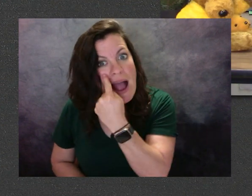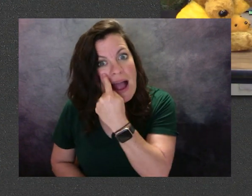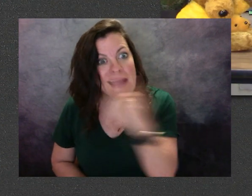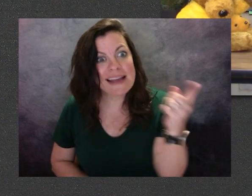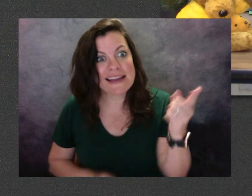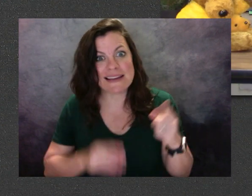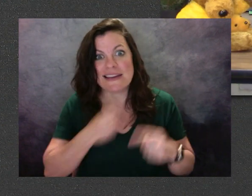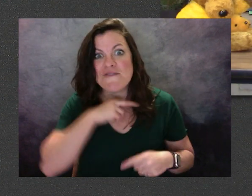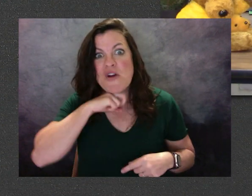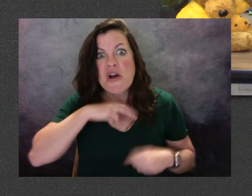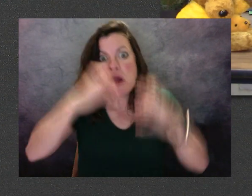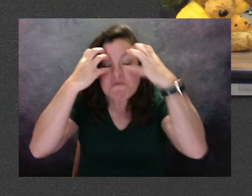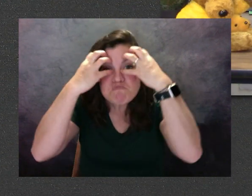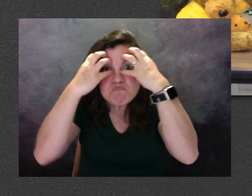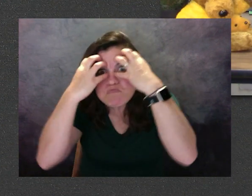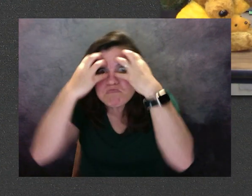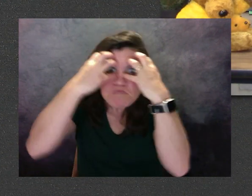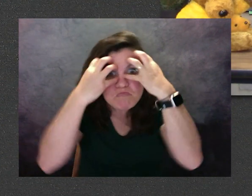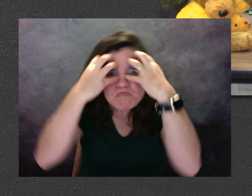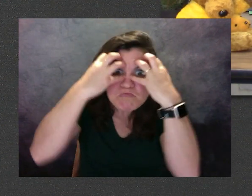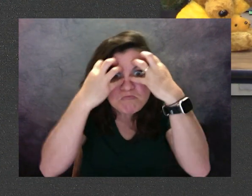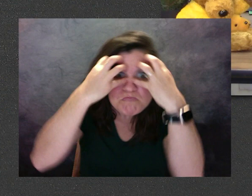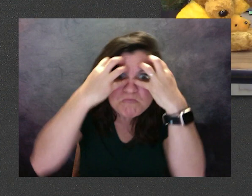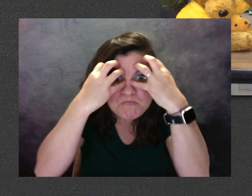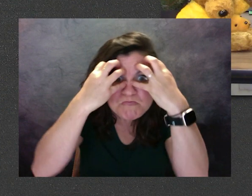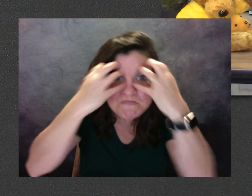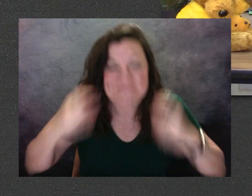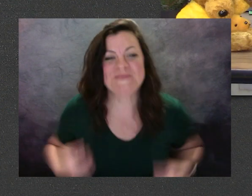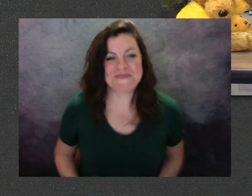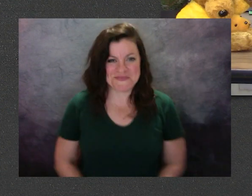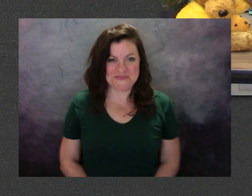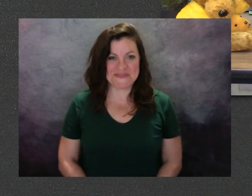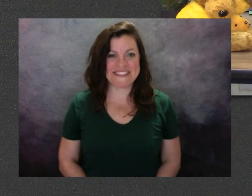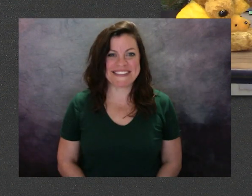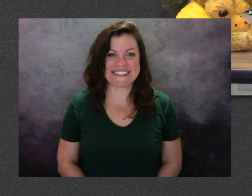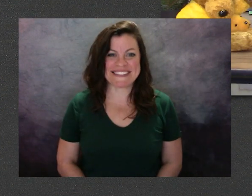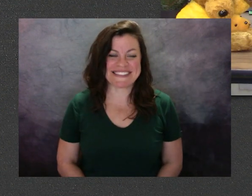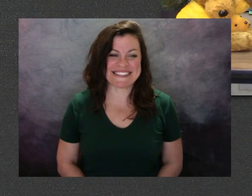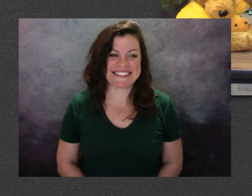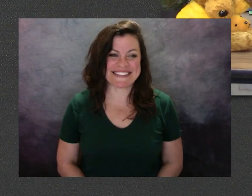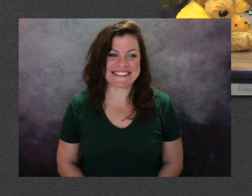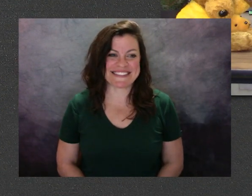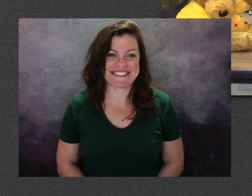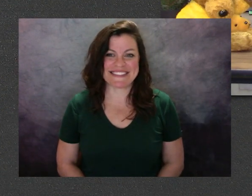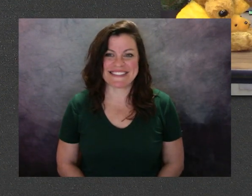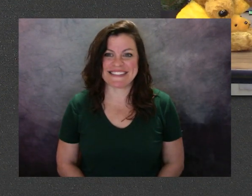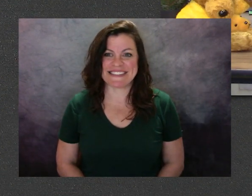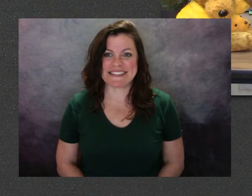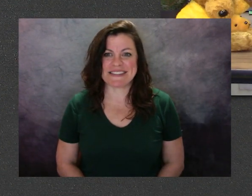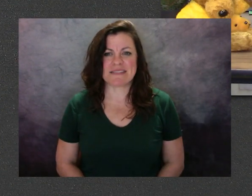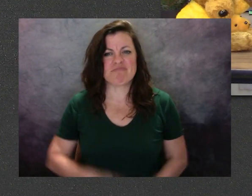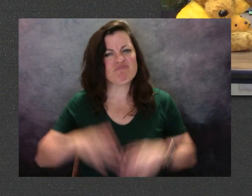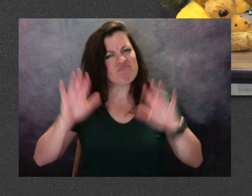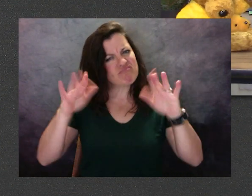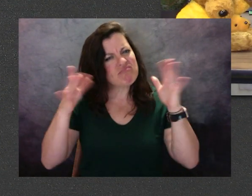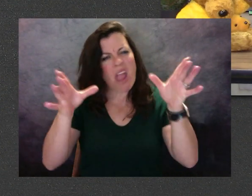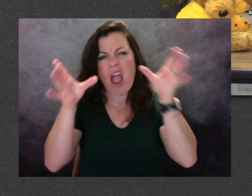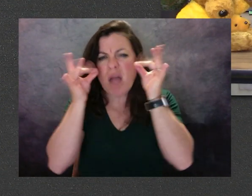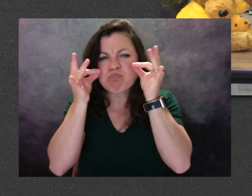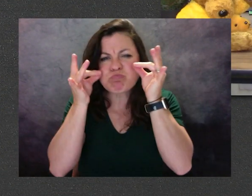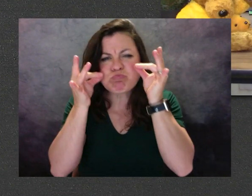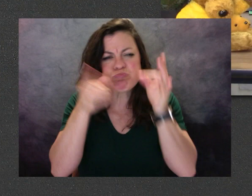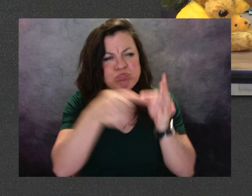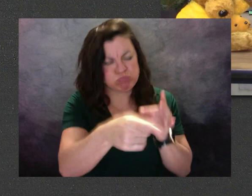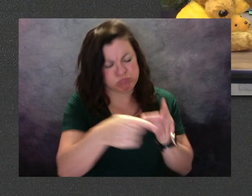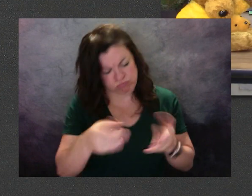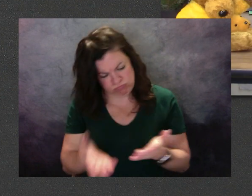And since we're just at it, let's just glue our eyeballs right on our frog right now. So I'm gonna put glue